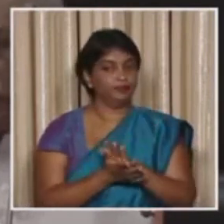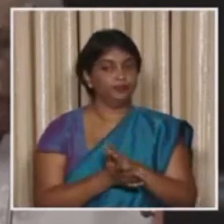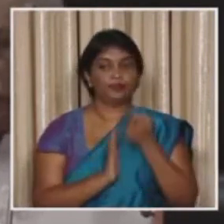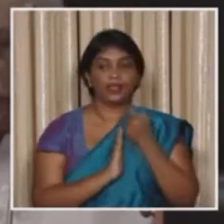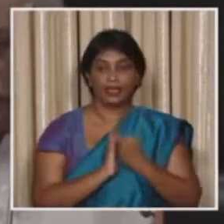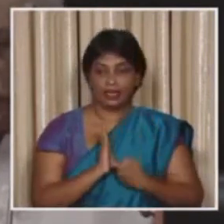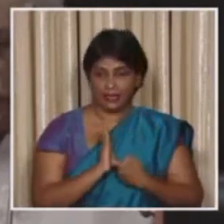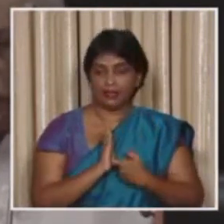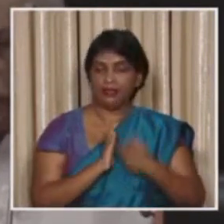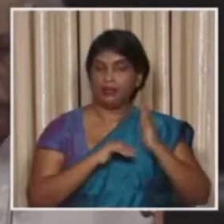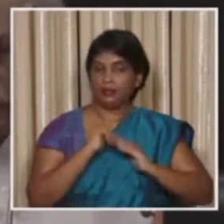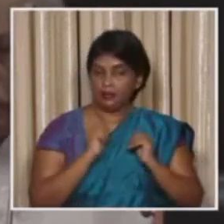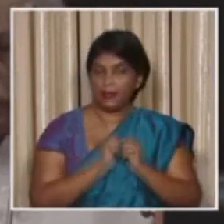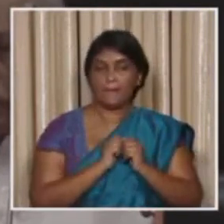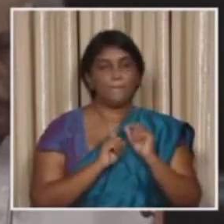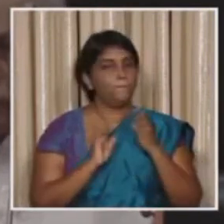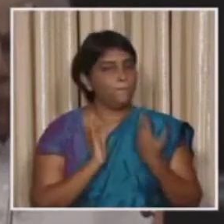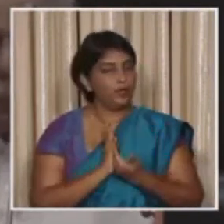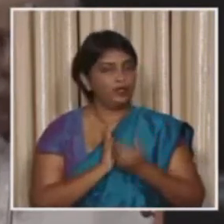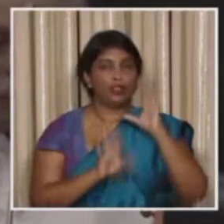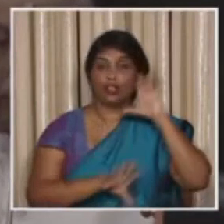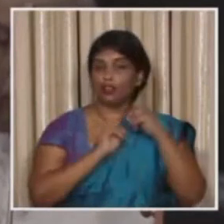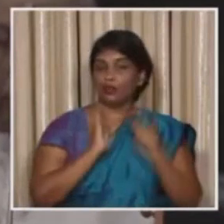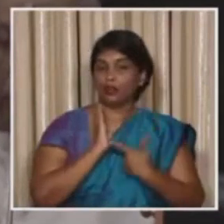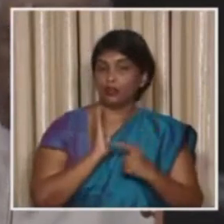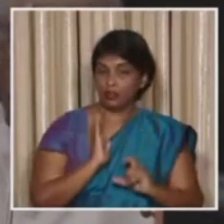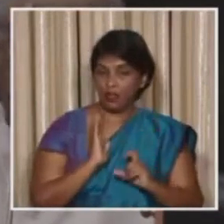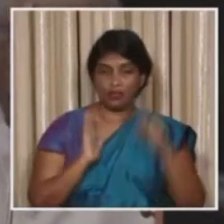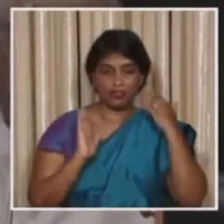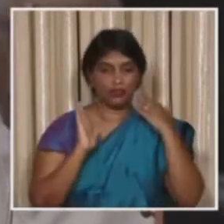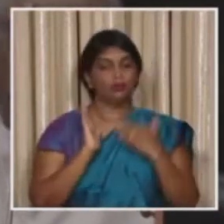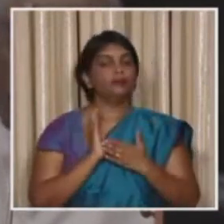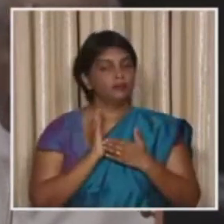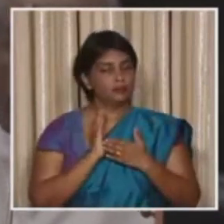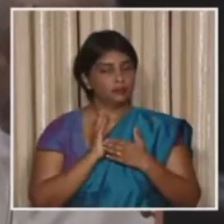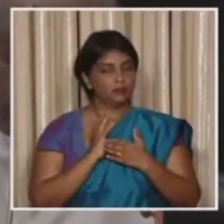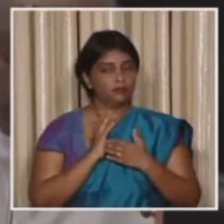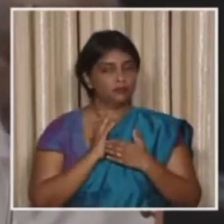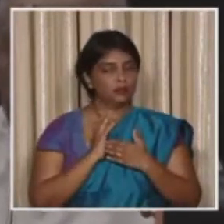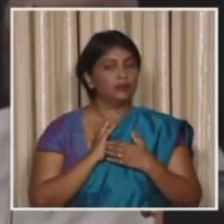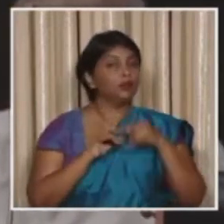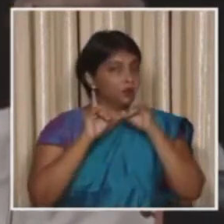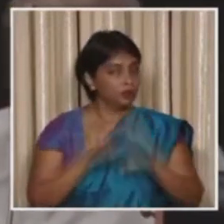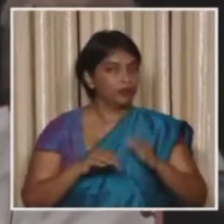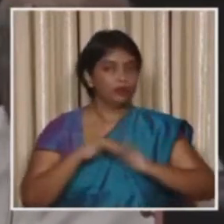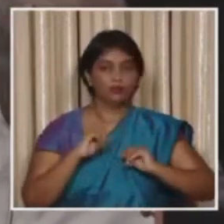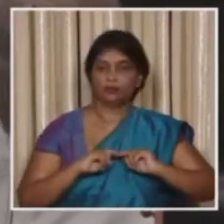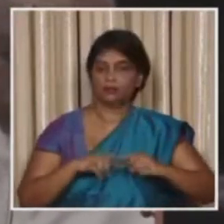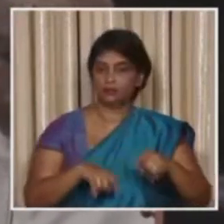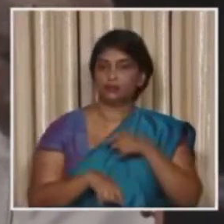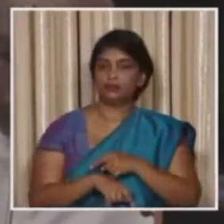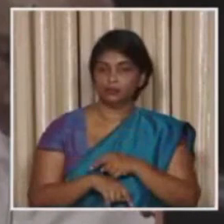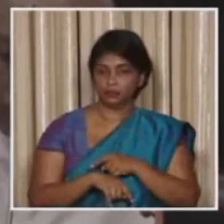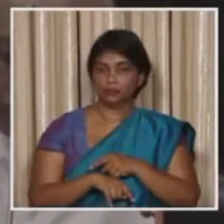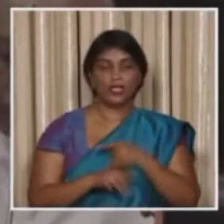and information technology. Applications have been sought for key staff positions for the operationalization of the secretariat, particularly